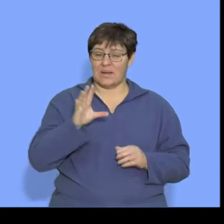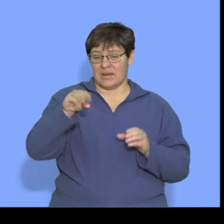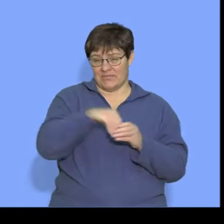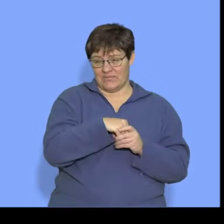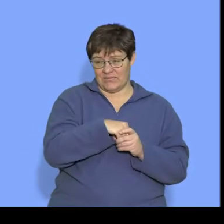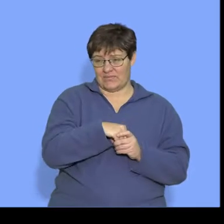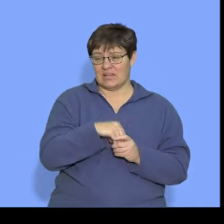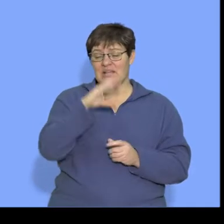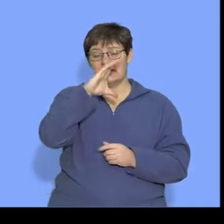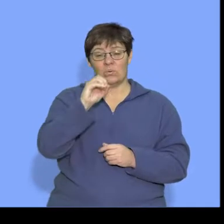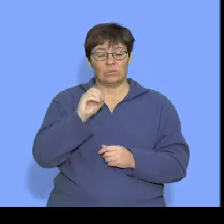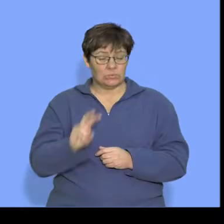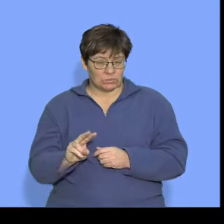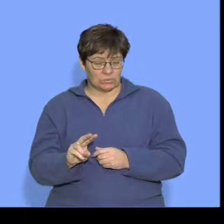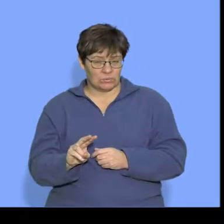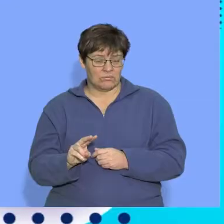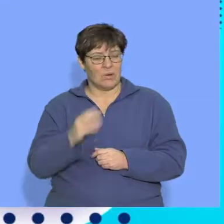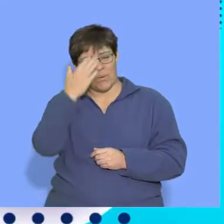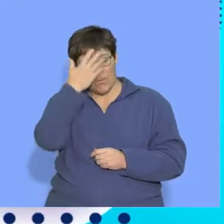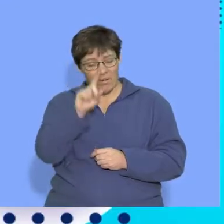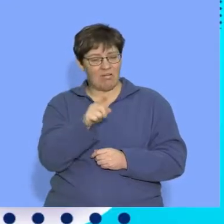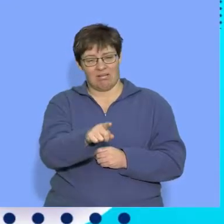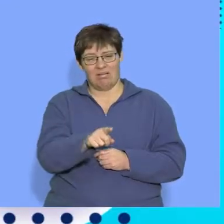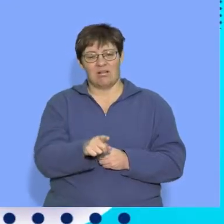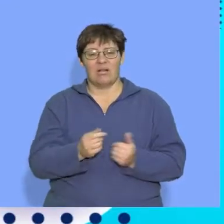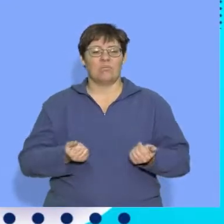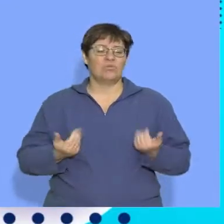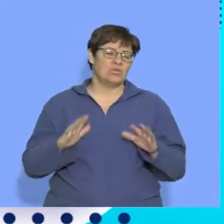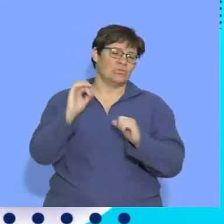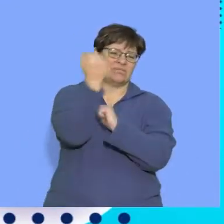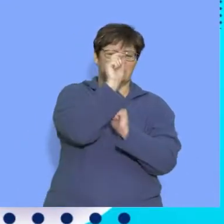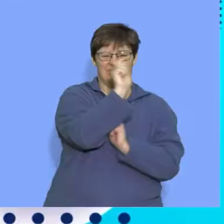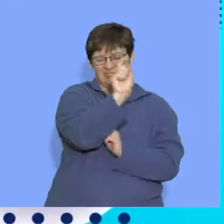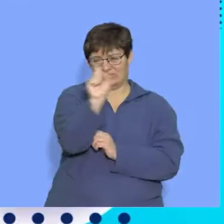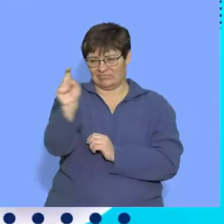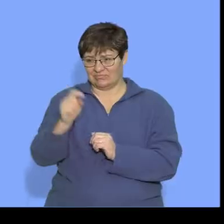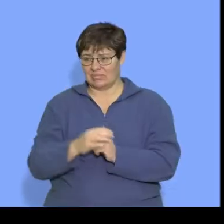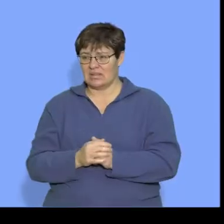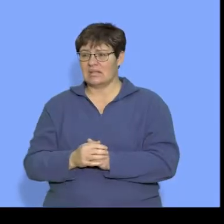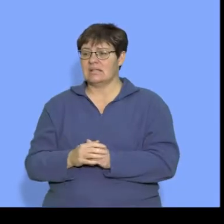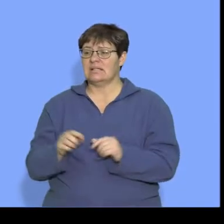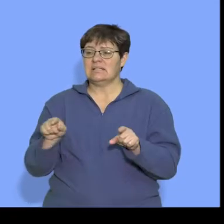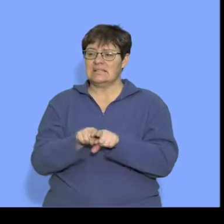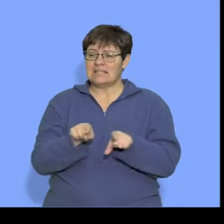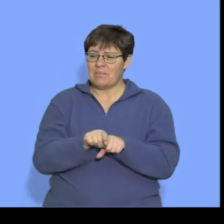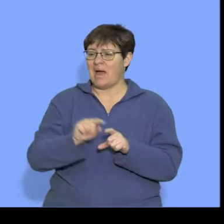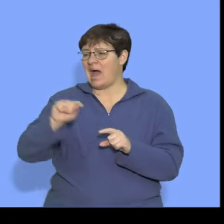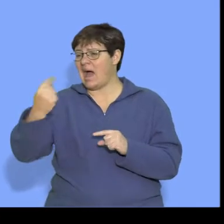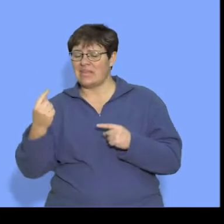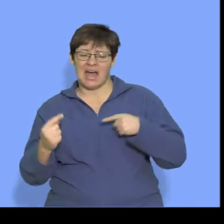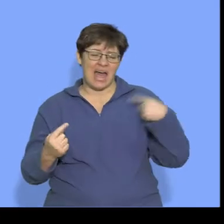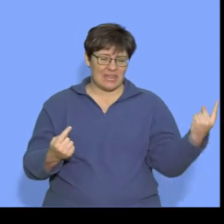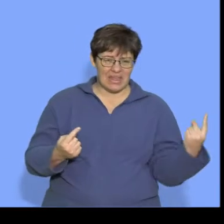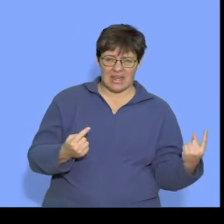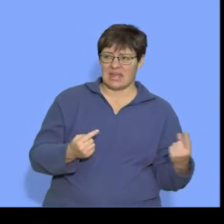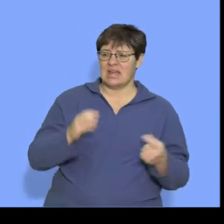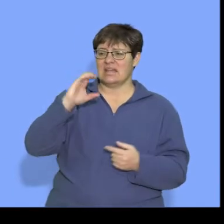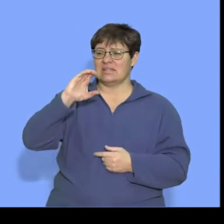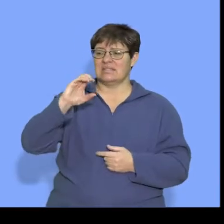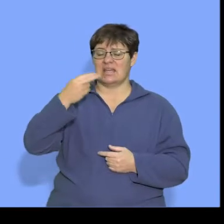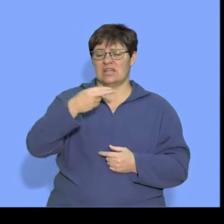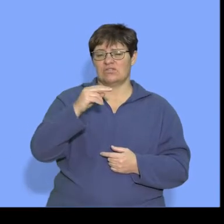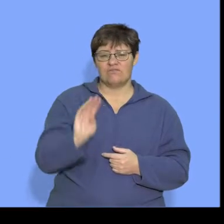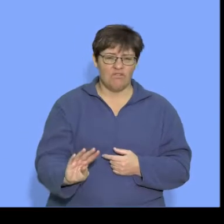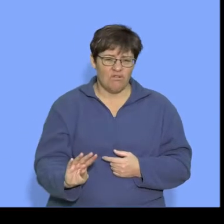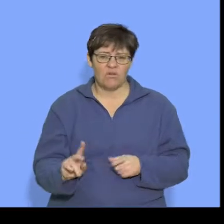carbon dioxide, we know, is produced by many industries. We also know that there are other gases like methane